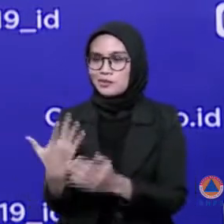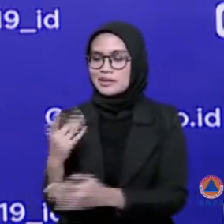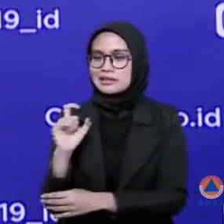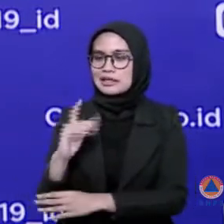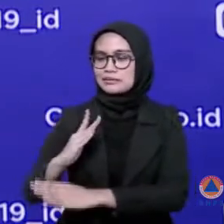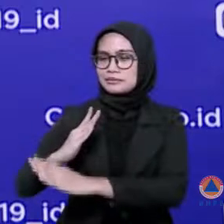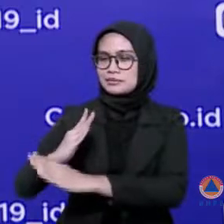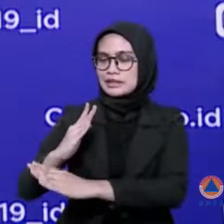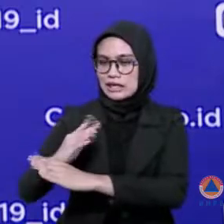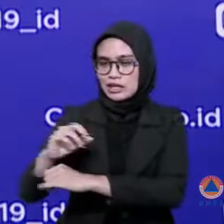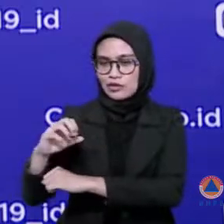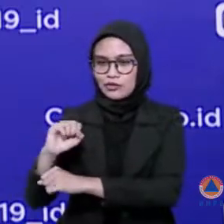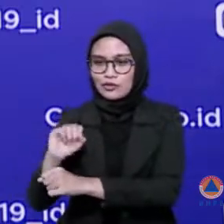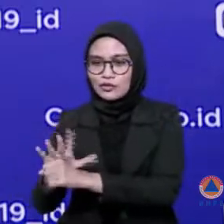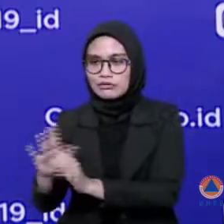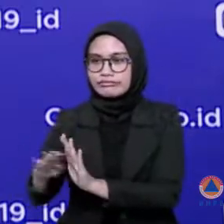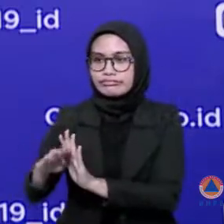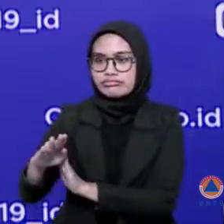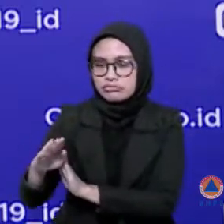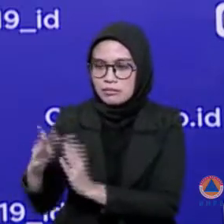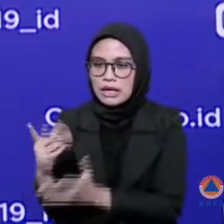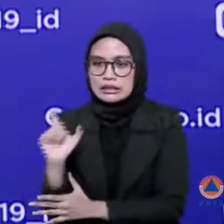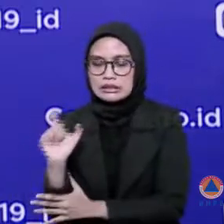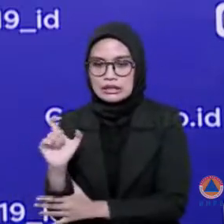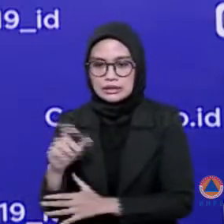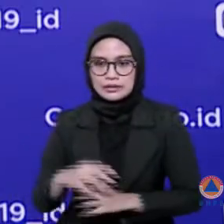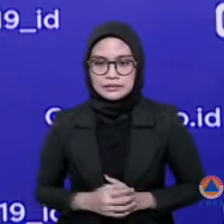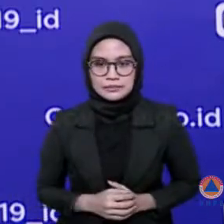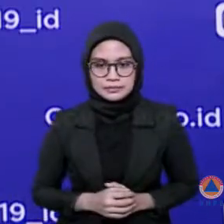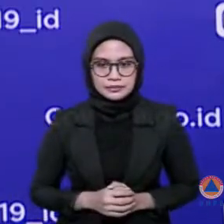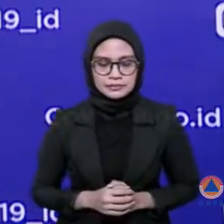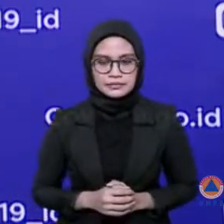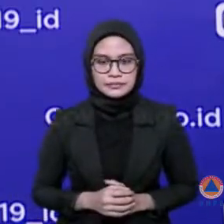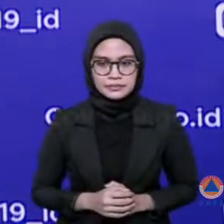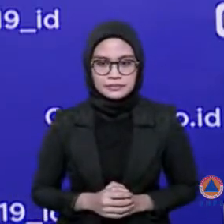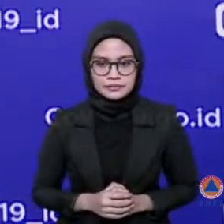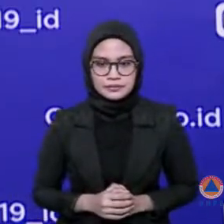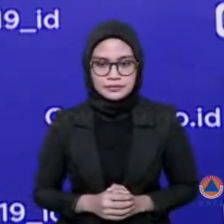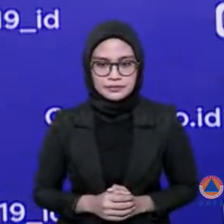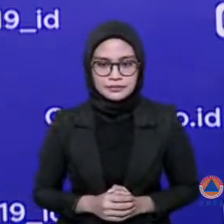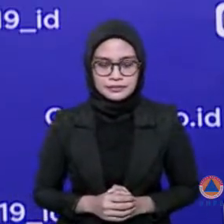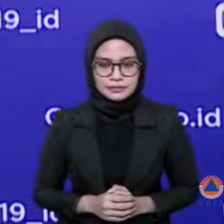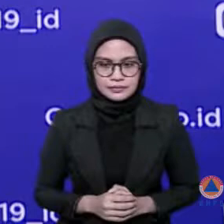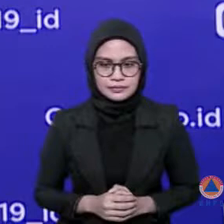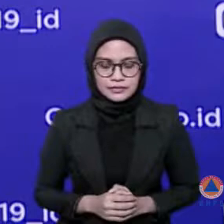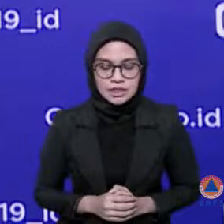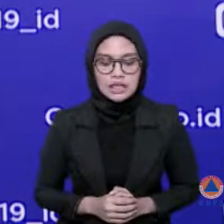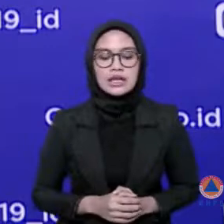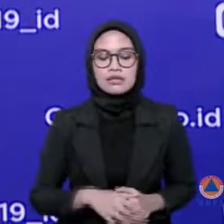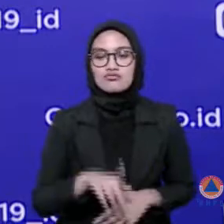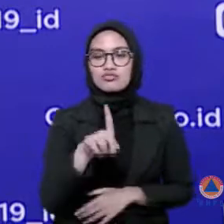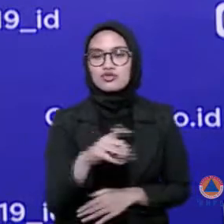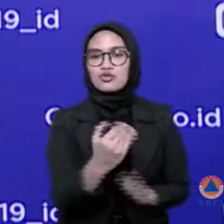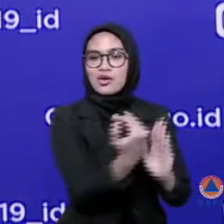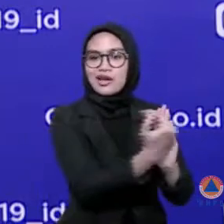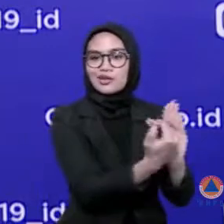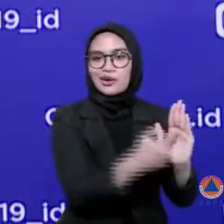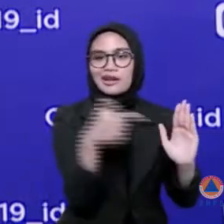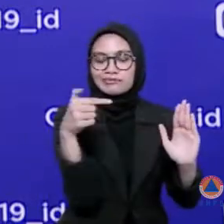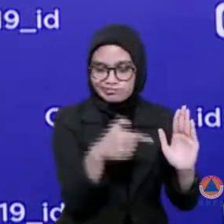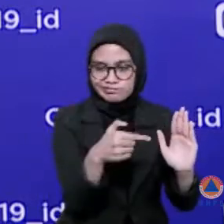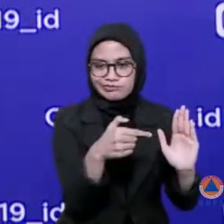AFP. An increase in cases may occur, but various layers of policies continue to be